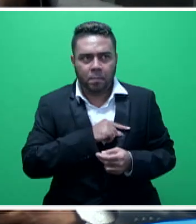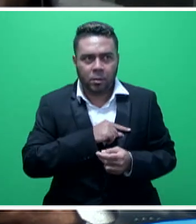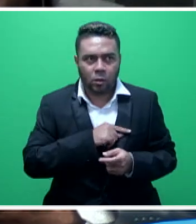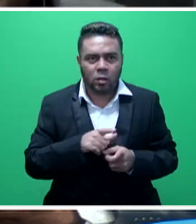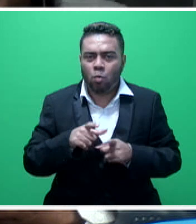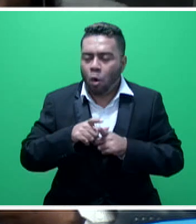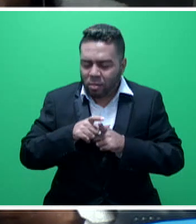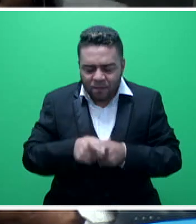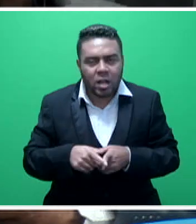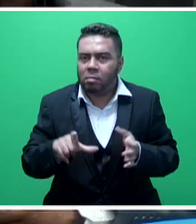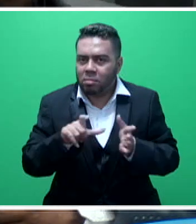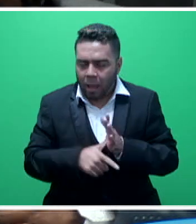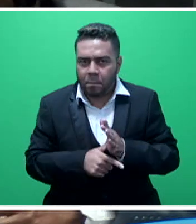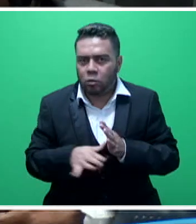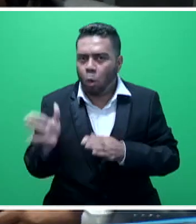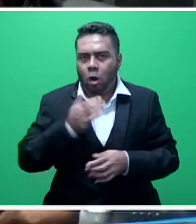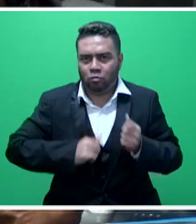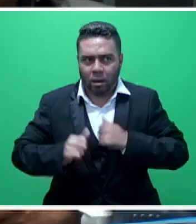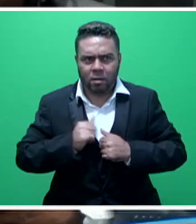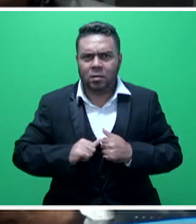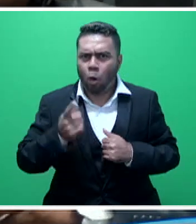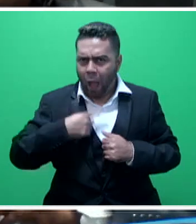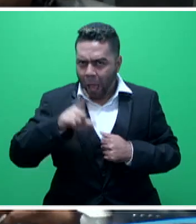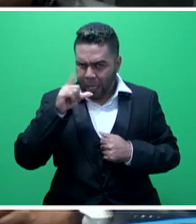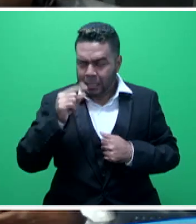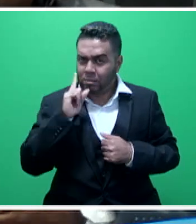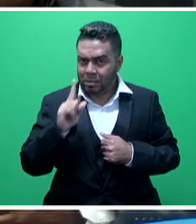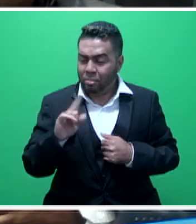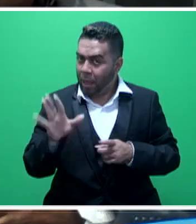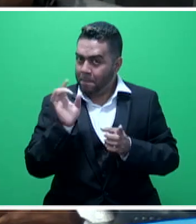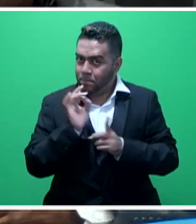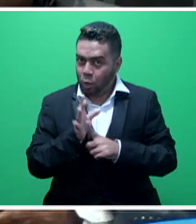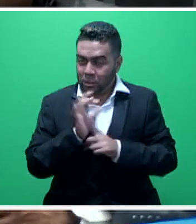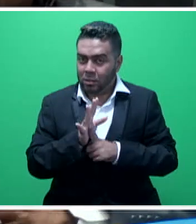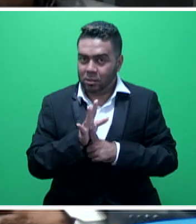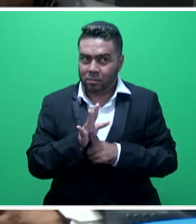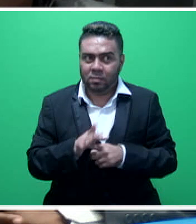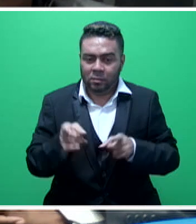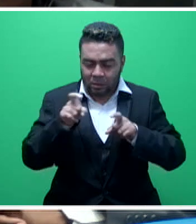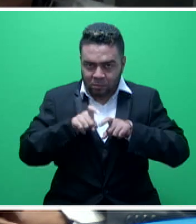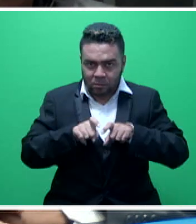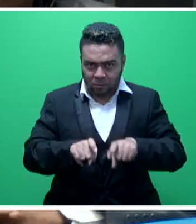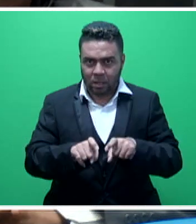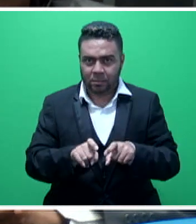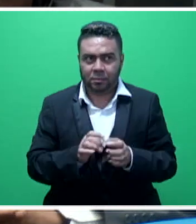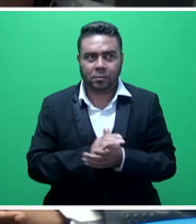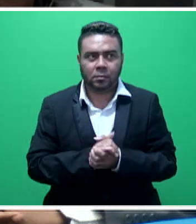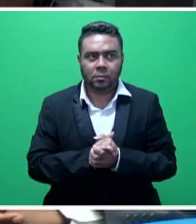all struggling during that time. So I can actually see the importance of maintaining the salaries of our civil